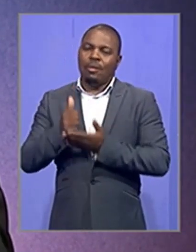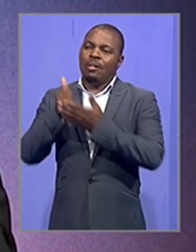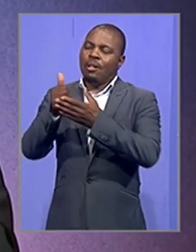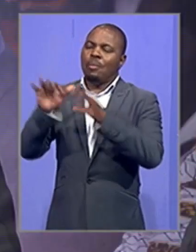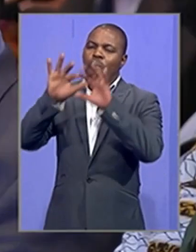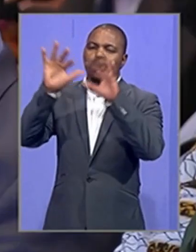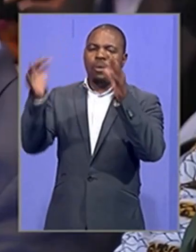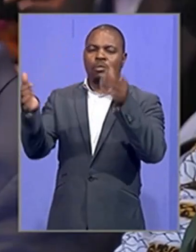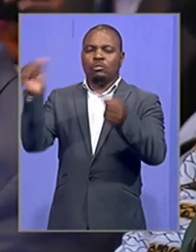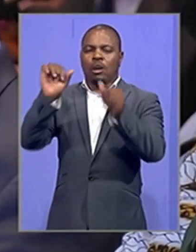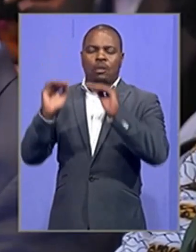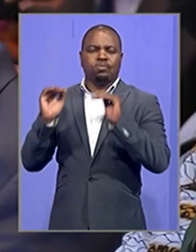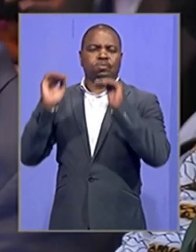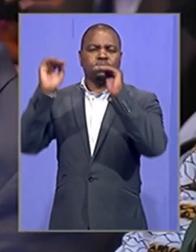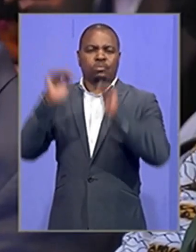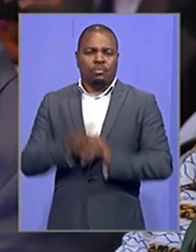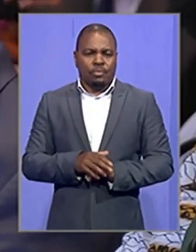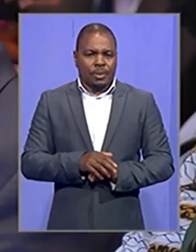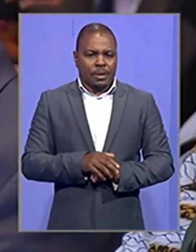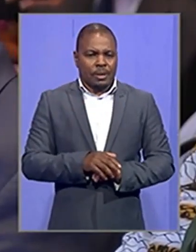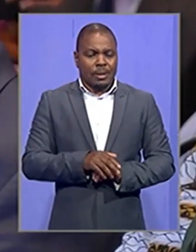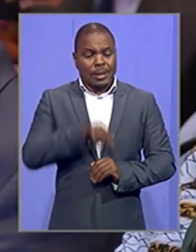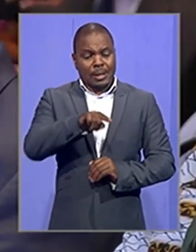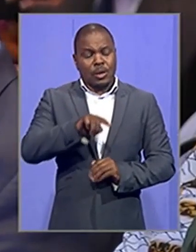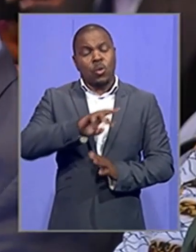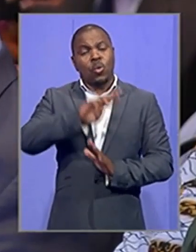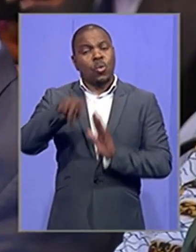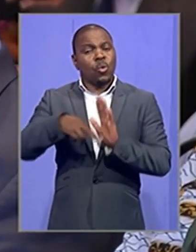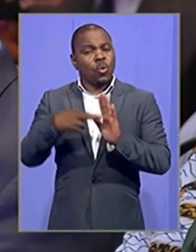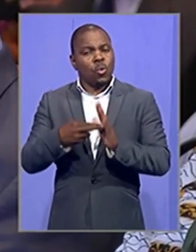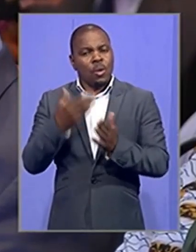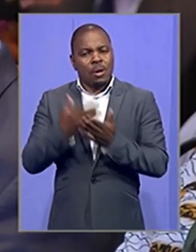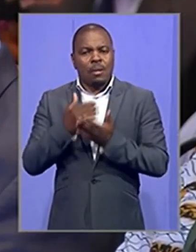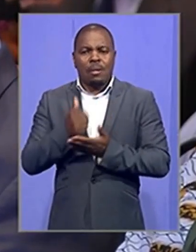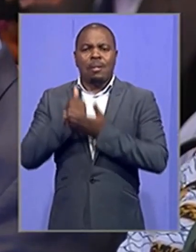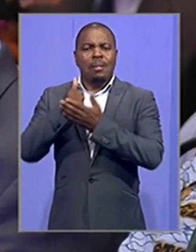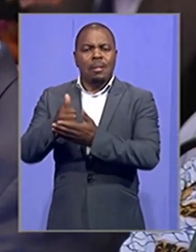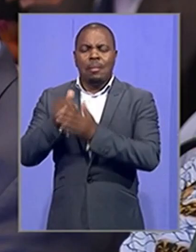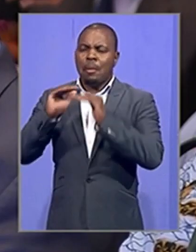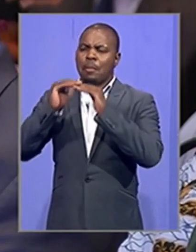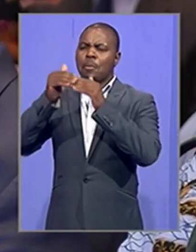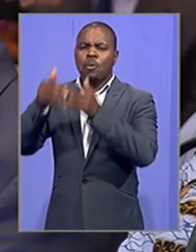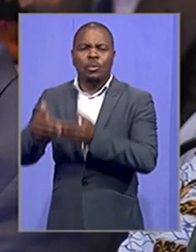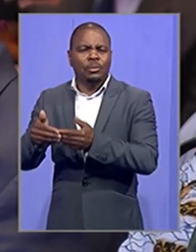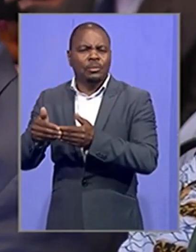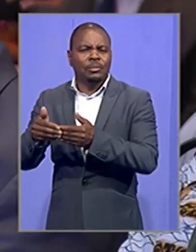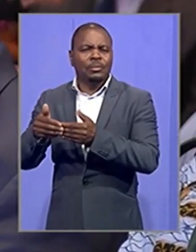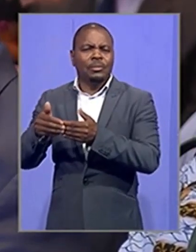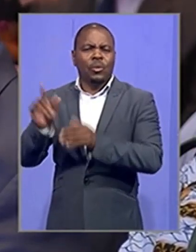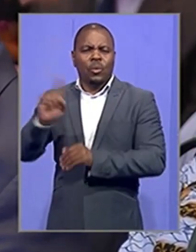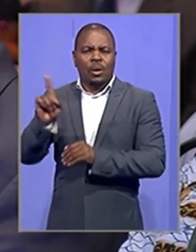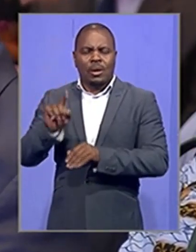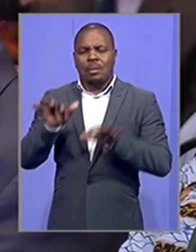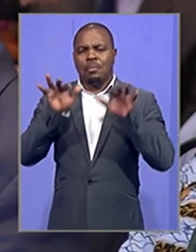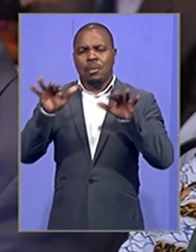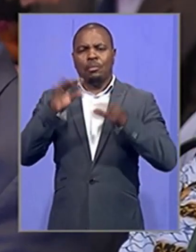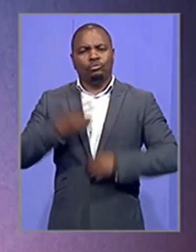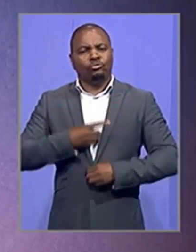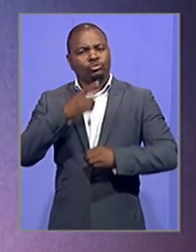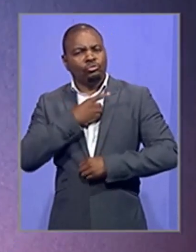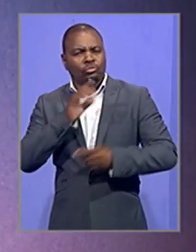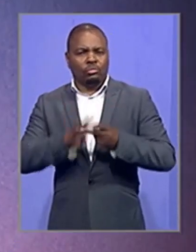science. What role should science play in protecting and enhancing human dignity